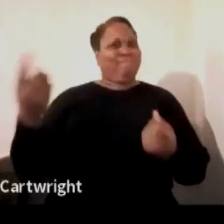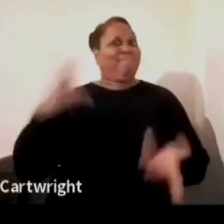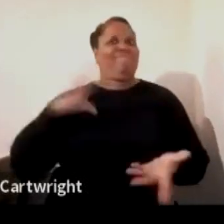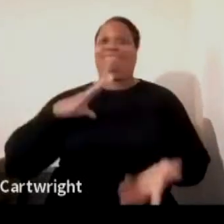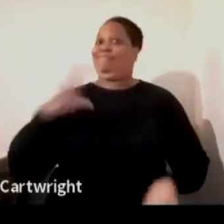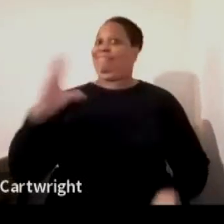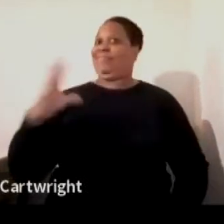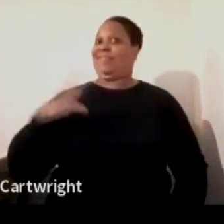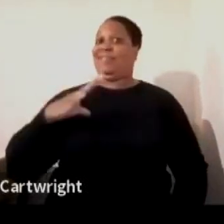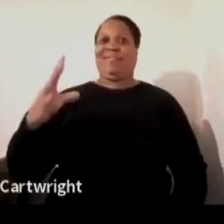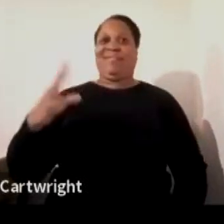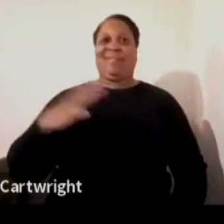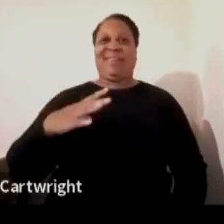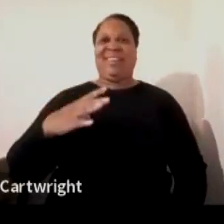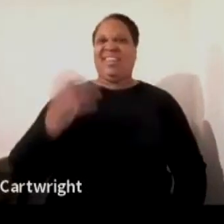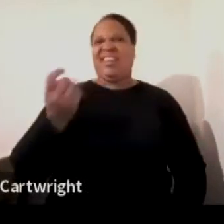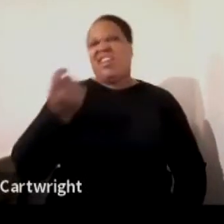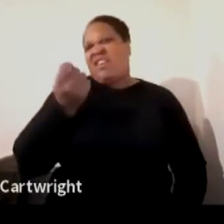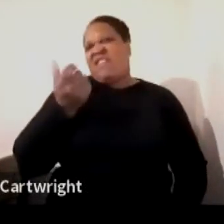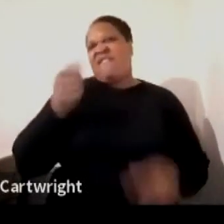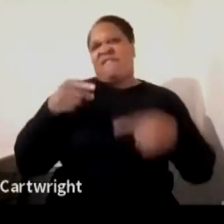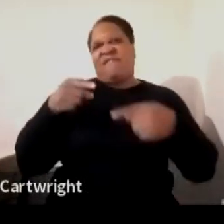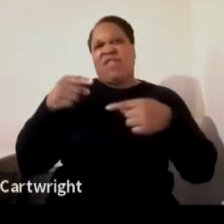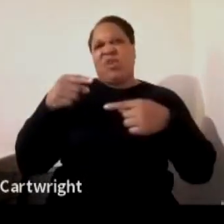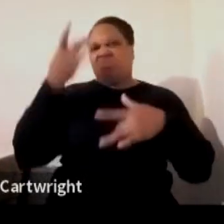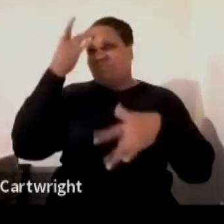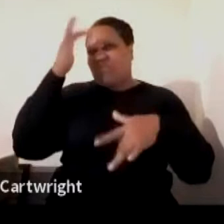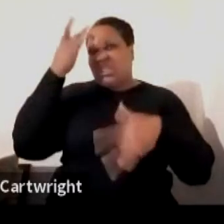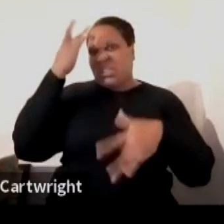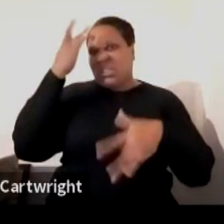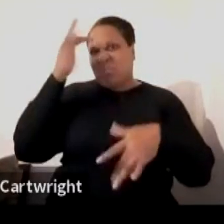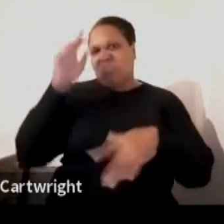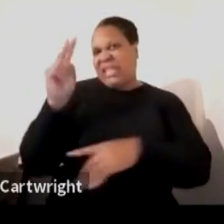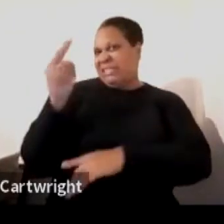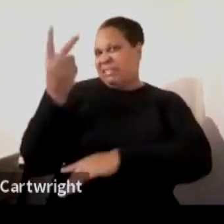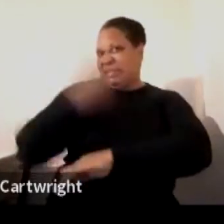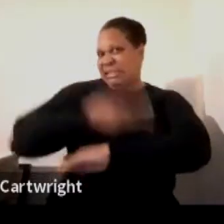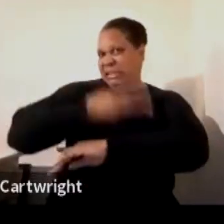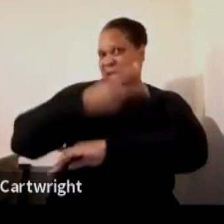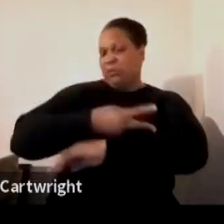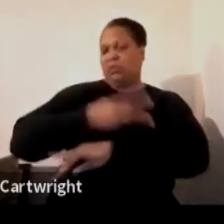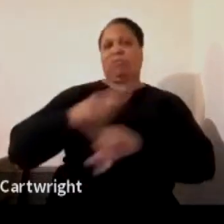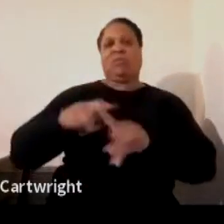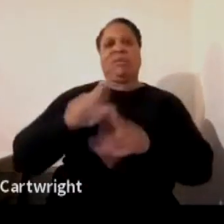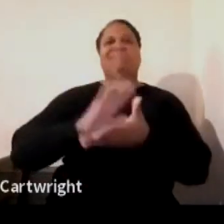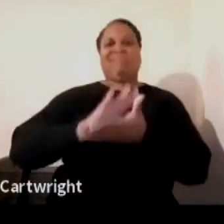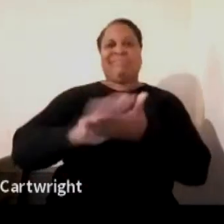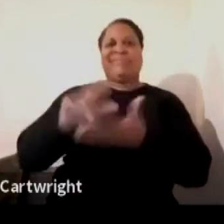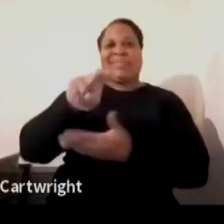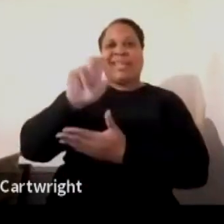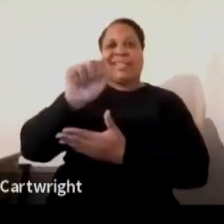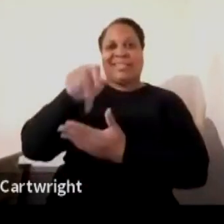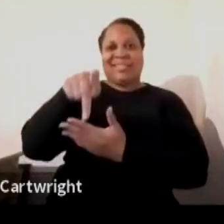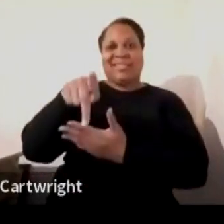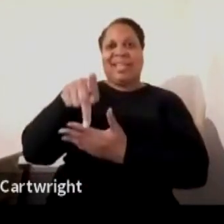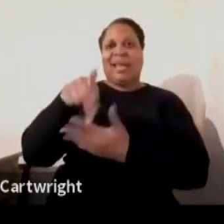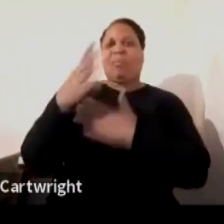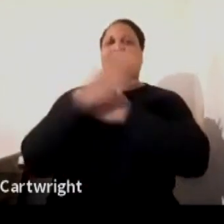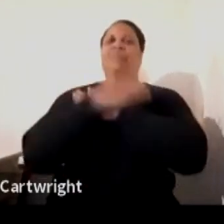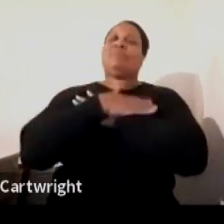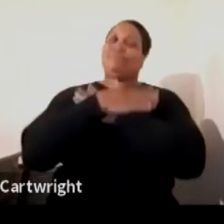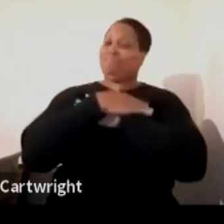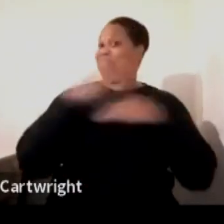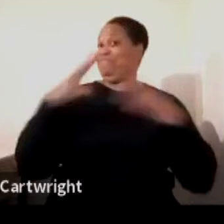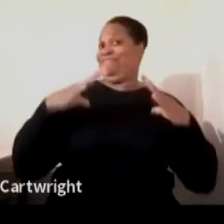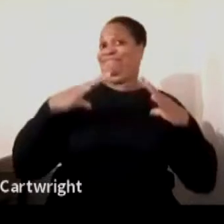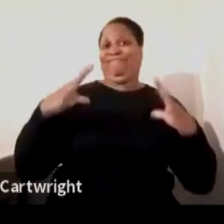bit of flu-like symptoms, I think on the second day, but just had a nice nap and rested, and I've been fine ever since.